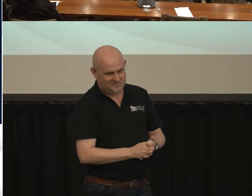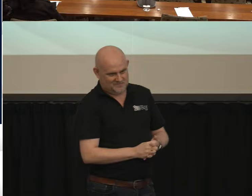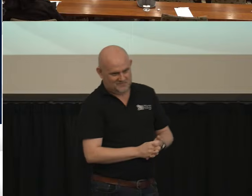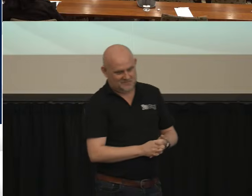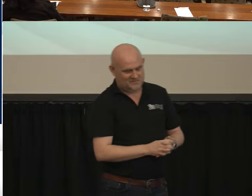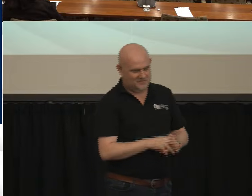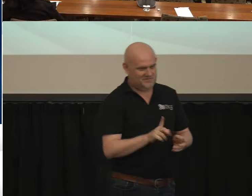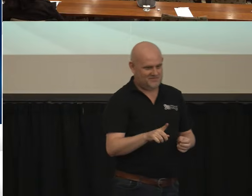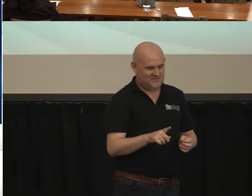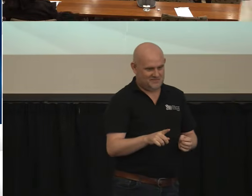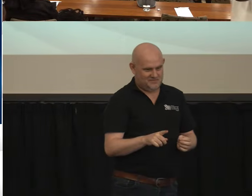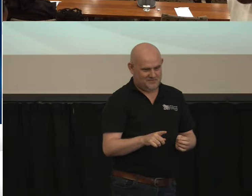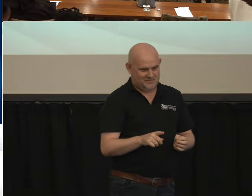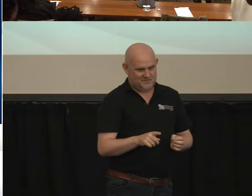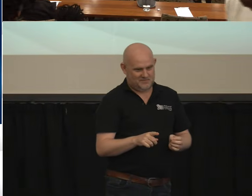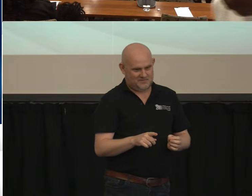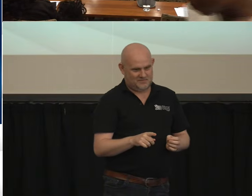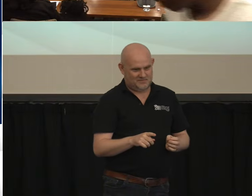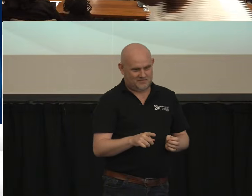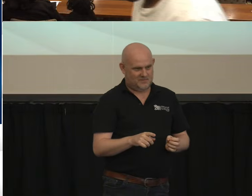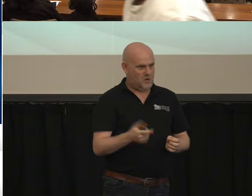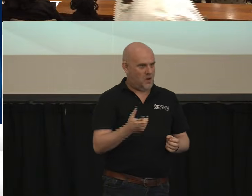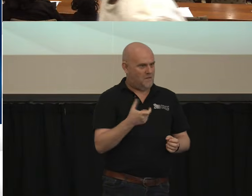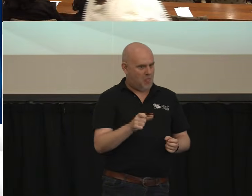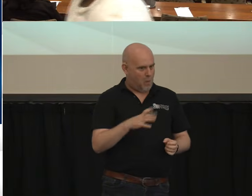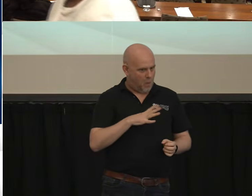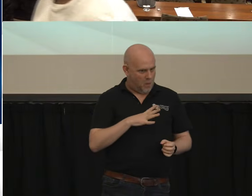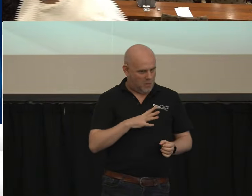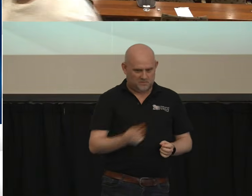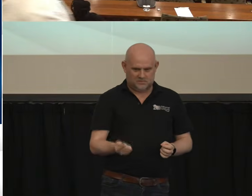You can have a look at the video.